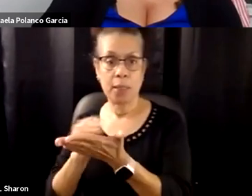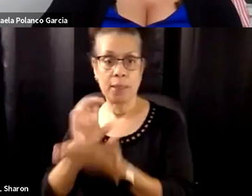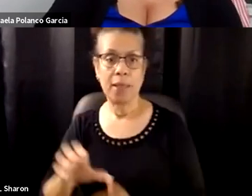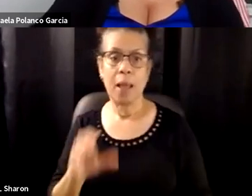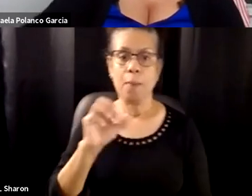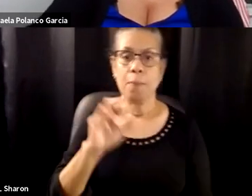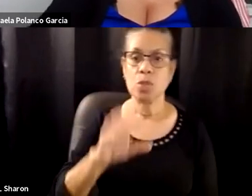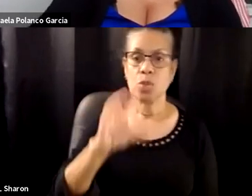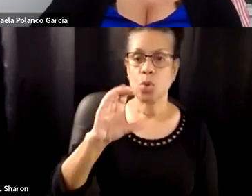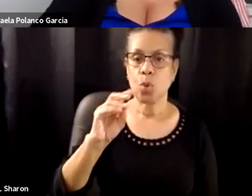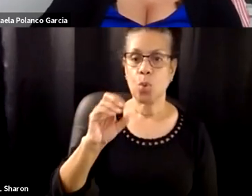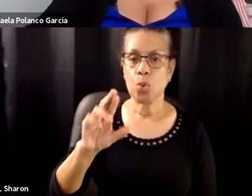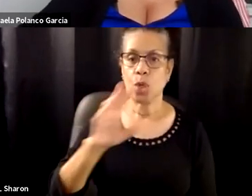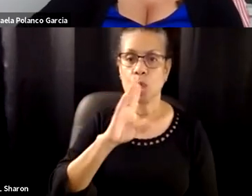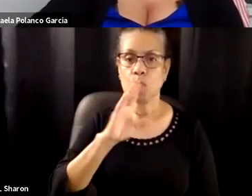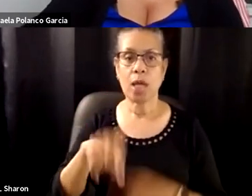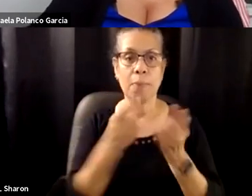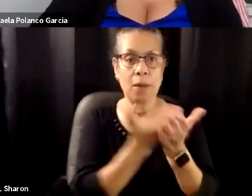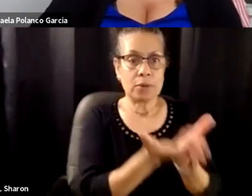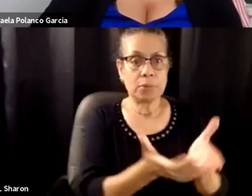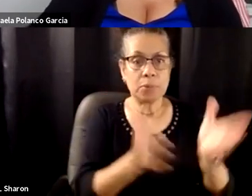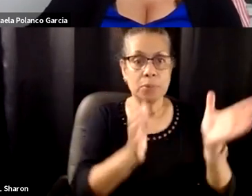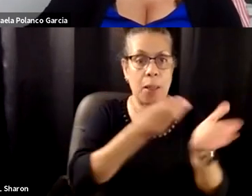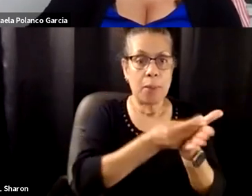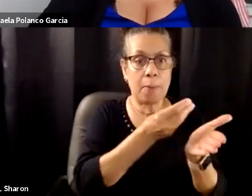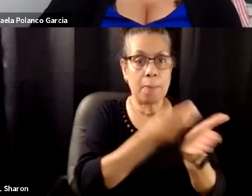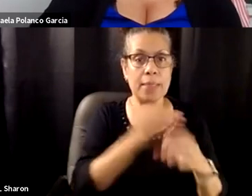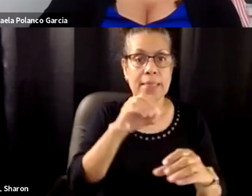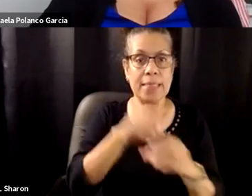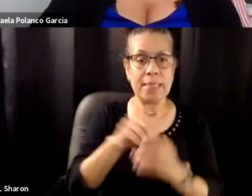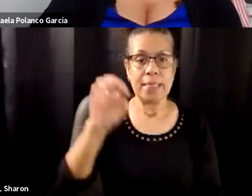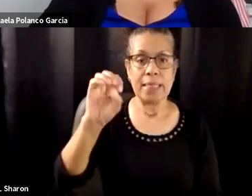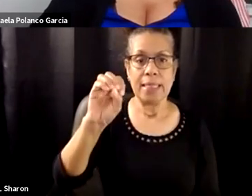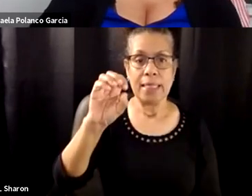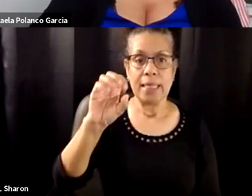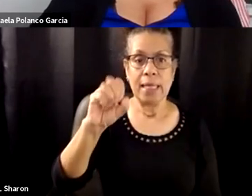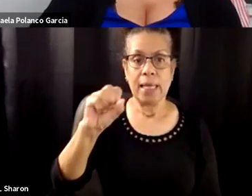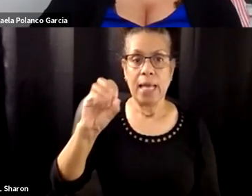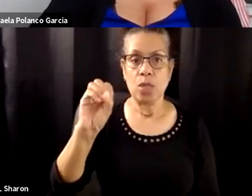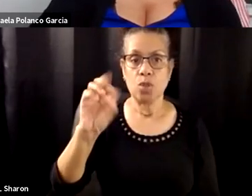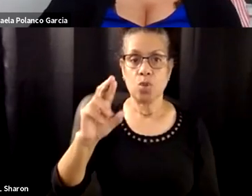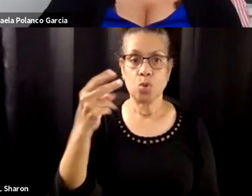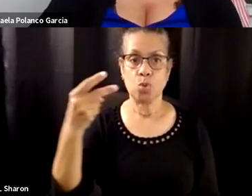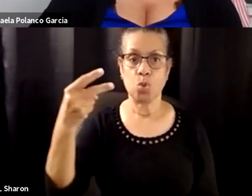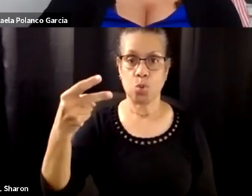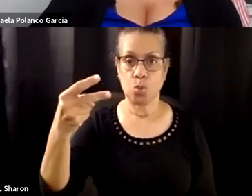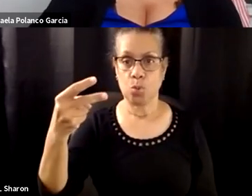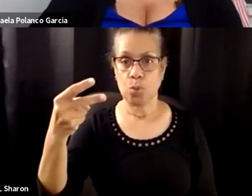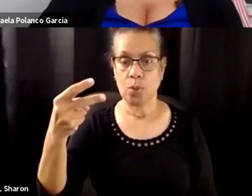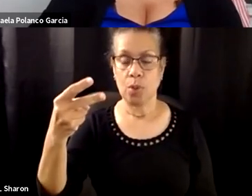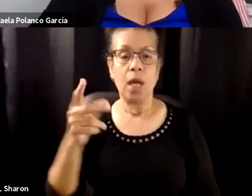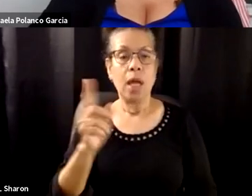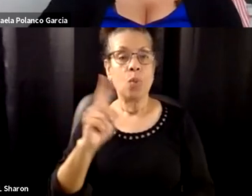who can talk to you about the big buckets of the investments that are in sr2 and maybe give just a short highlight of where we're headed for